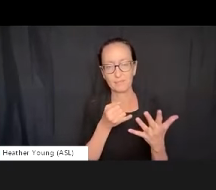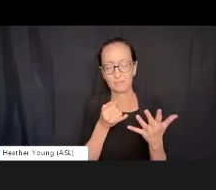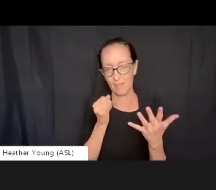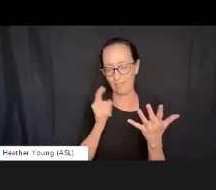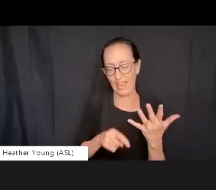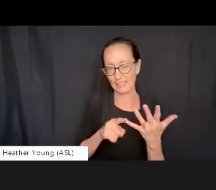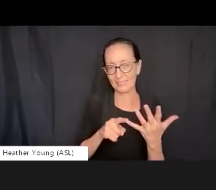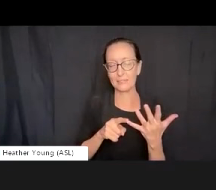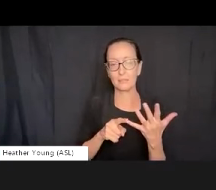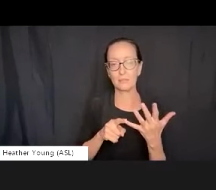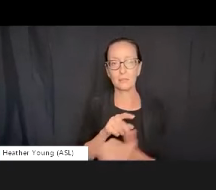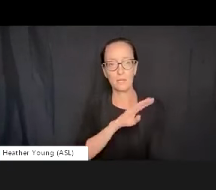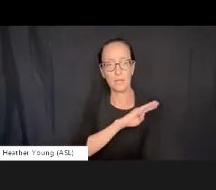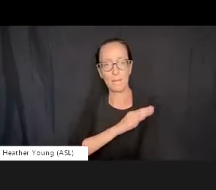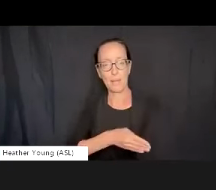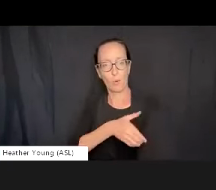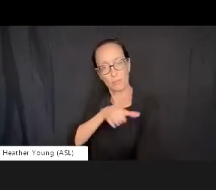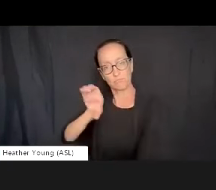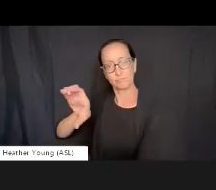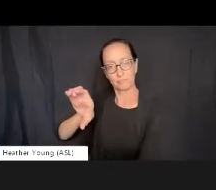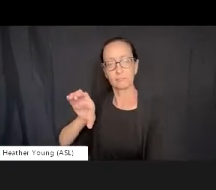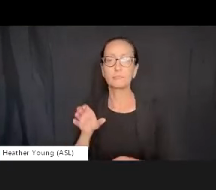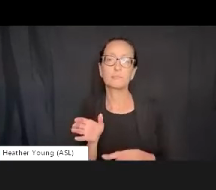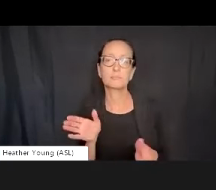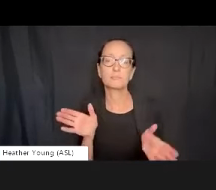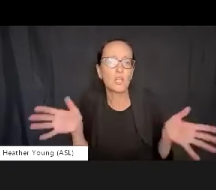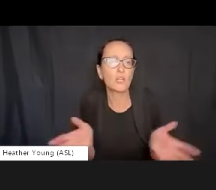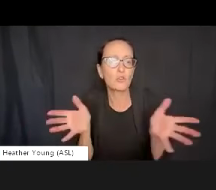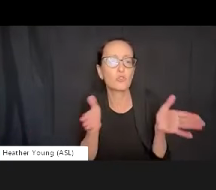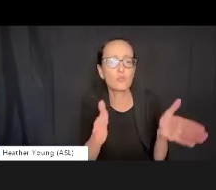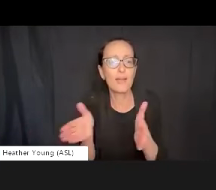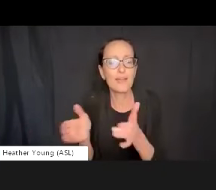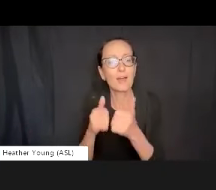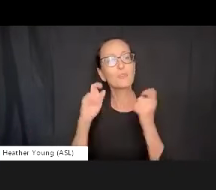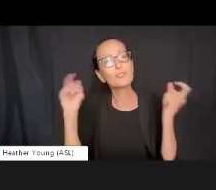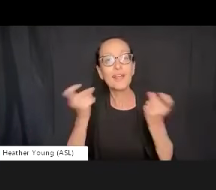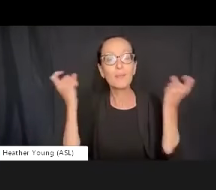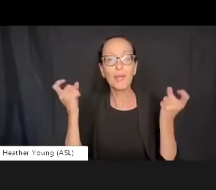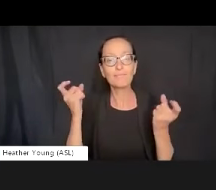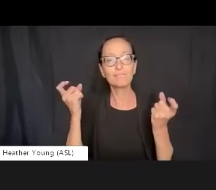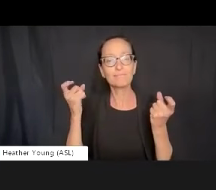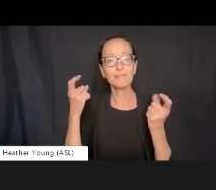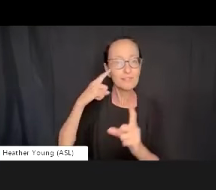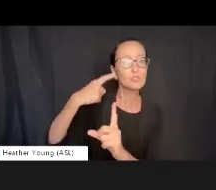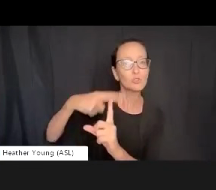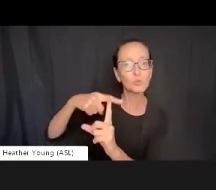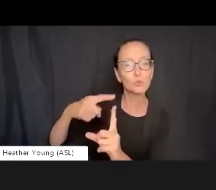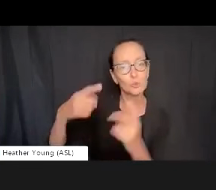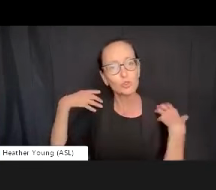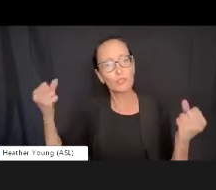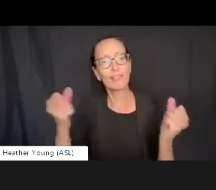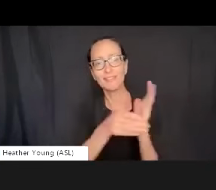So encourage ways to celebrate strengths, right? To celebrate how